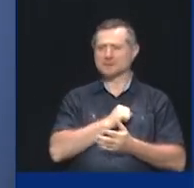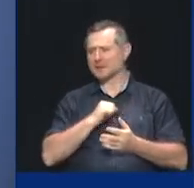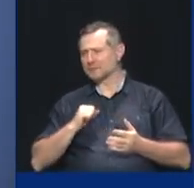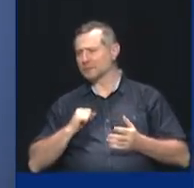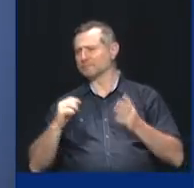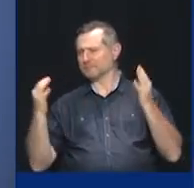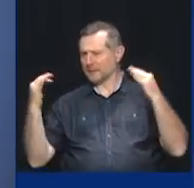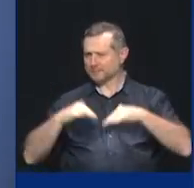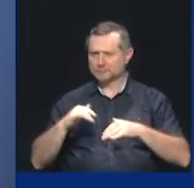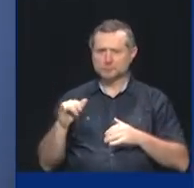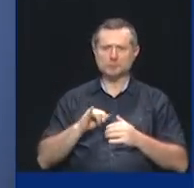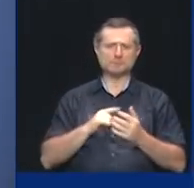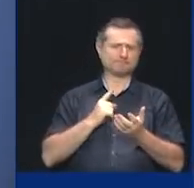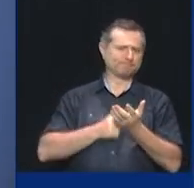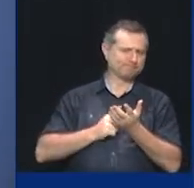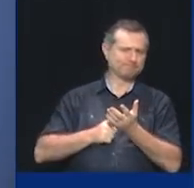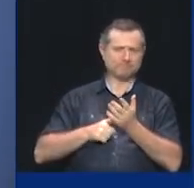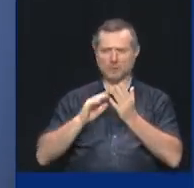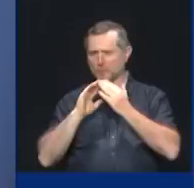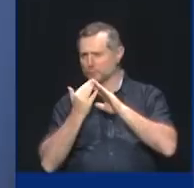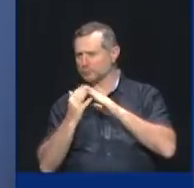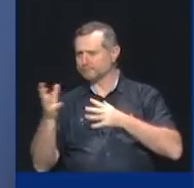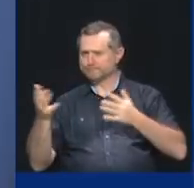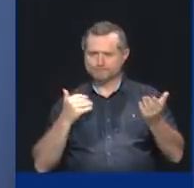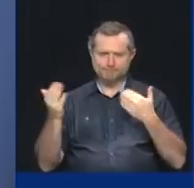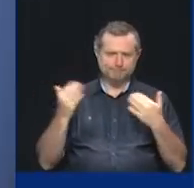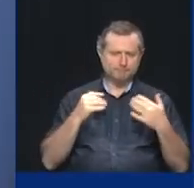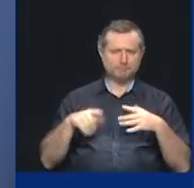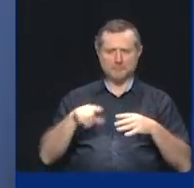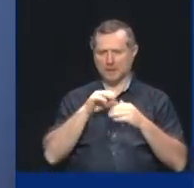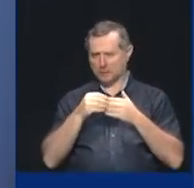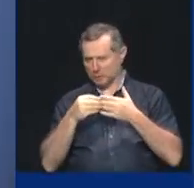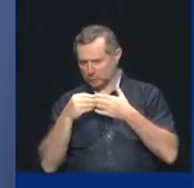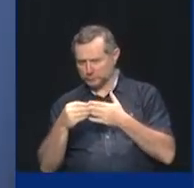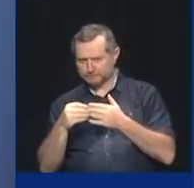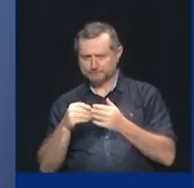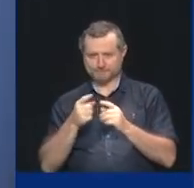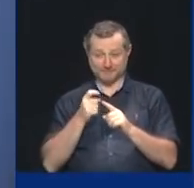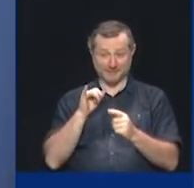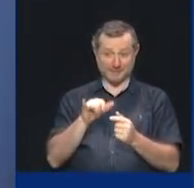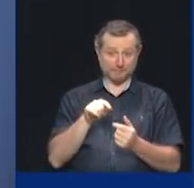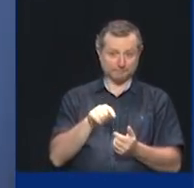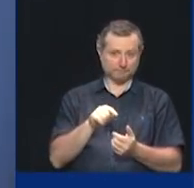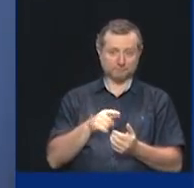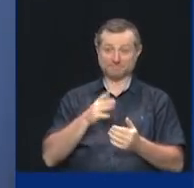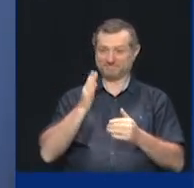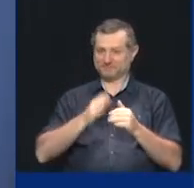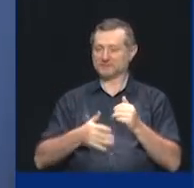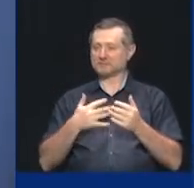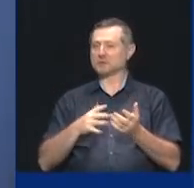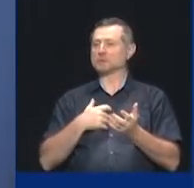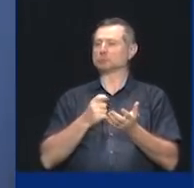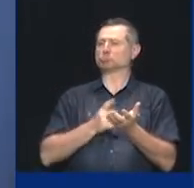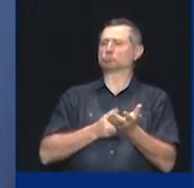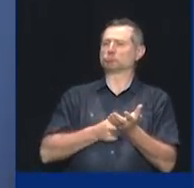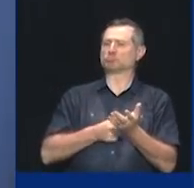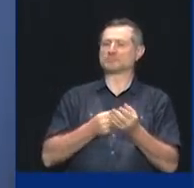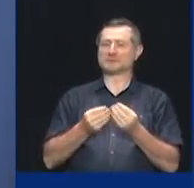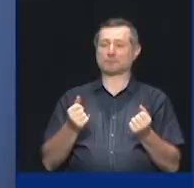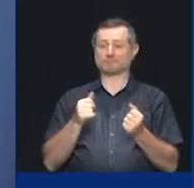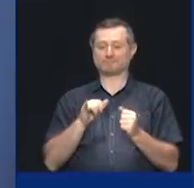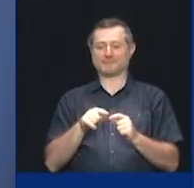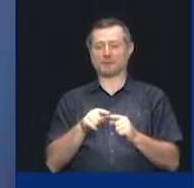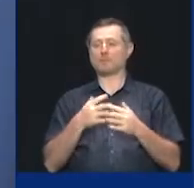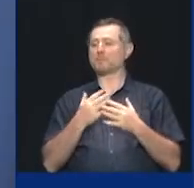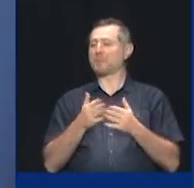that is community-led. Out of these meetings, we developed our Future of Public Safety framework to guide communities in a holistic